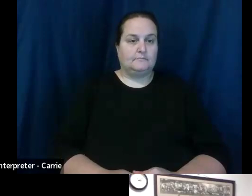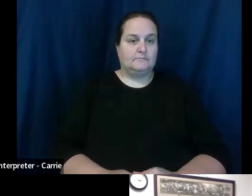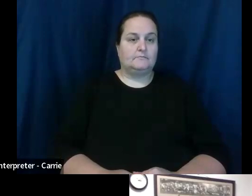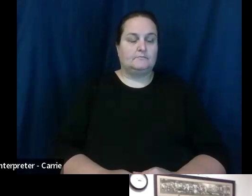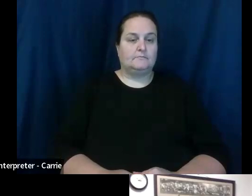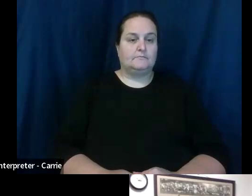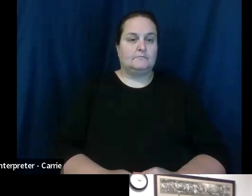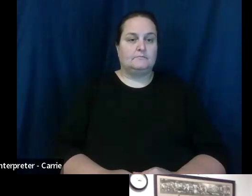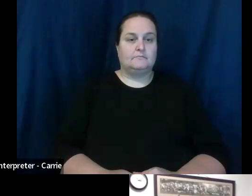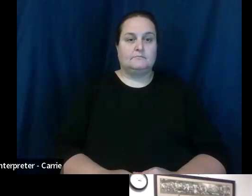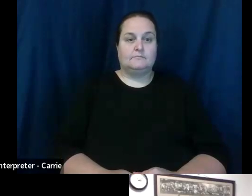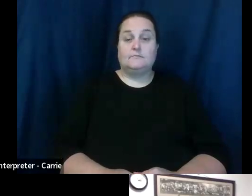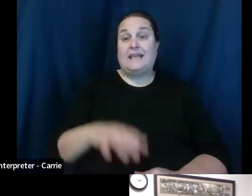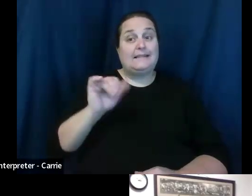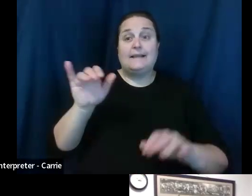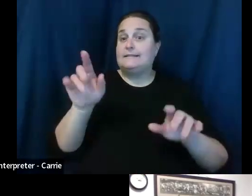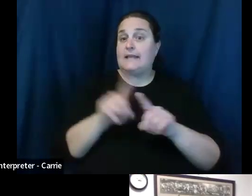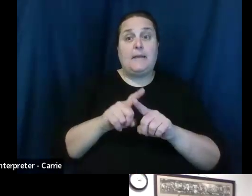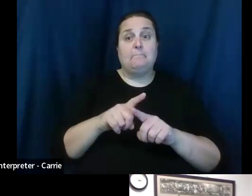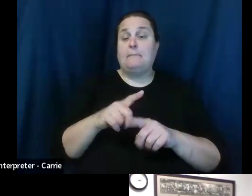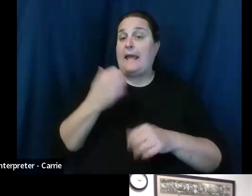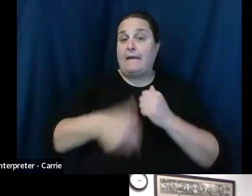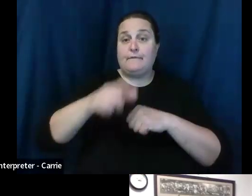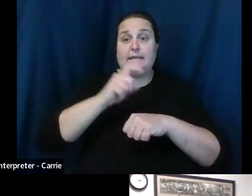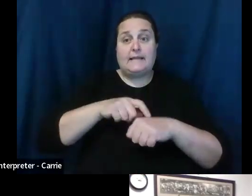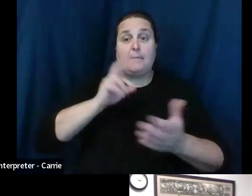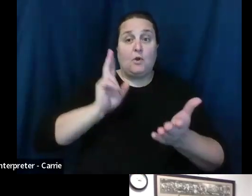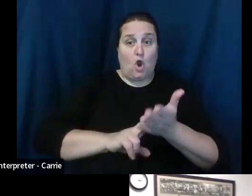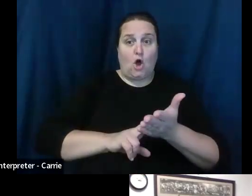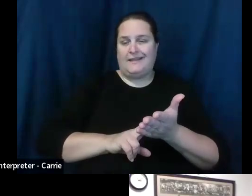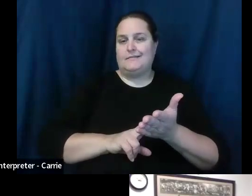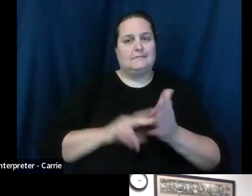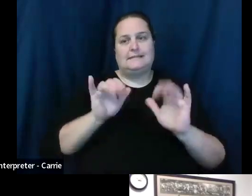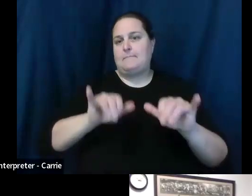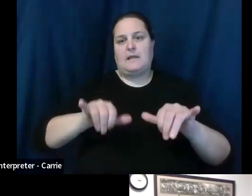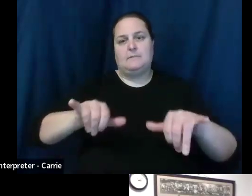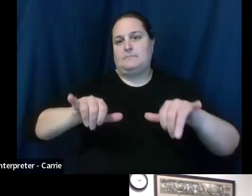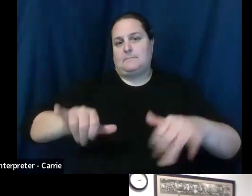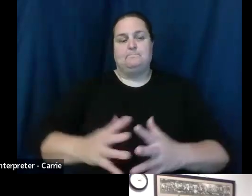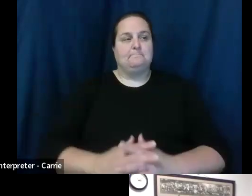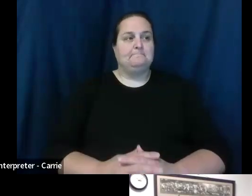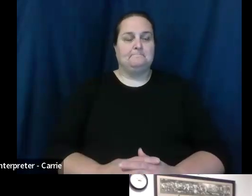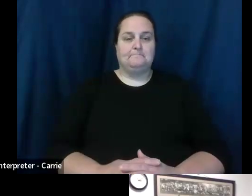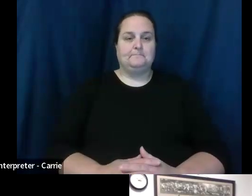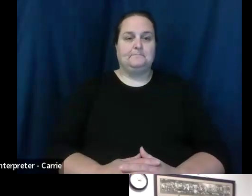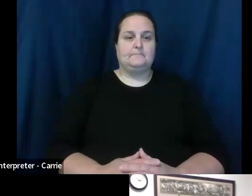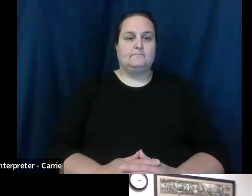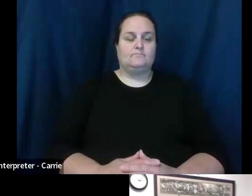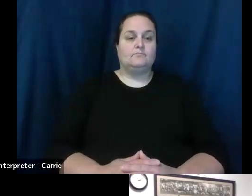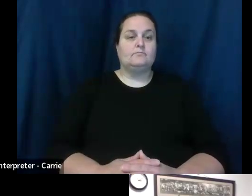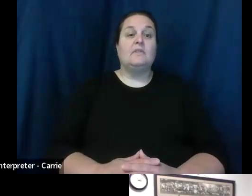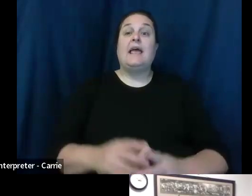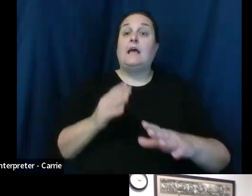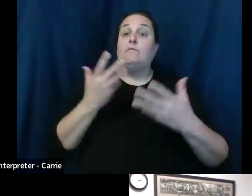And this is just how you'll log in the future. So for the next couple of webinars, you'll be able to get back in that same way. All right. So once